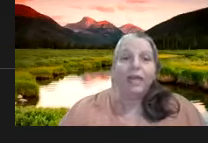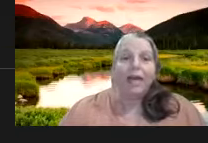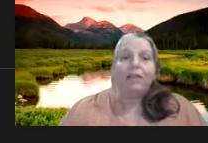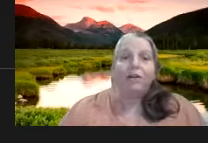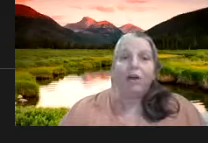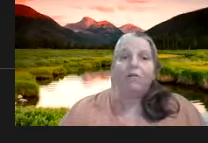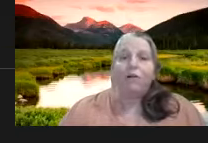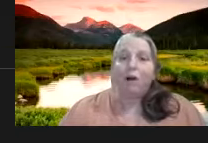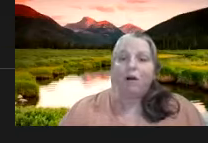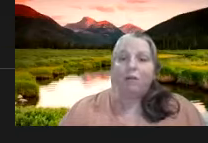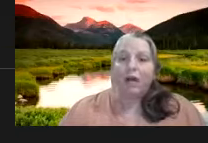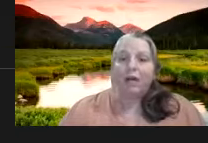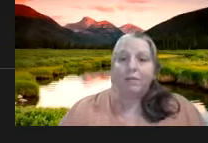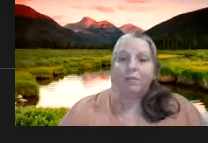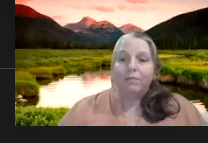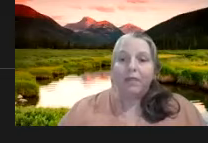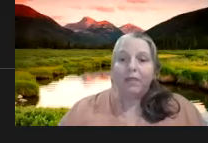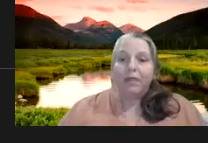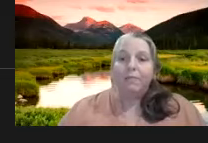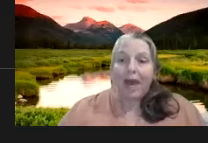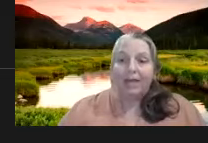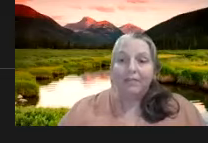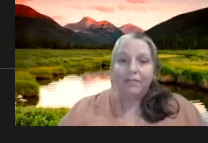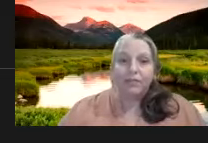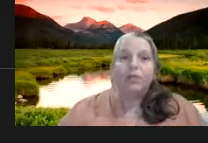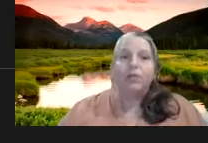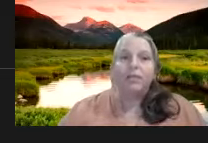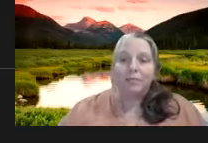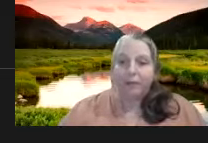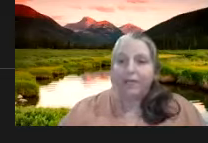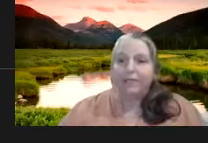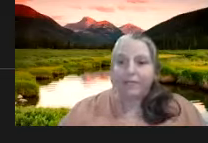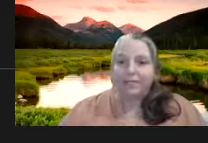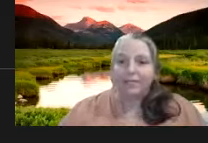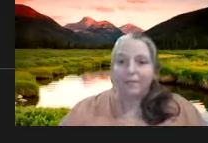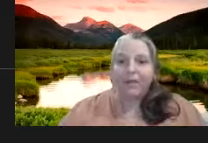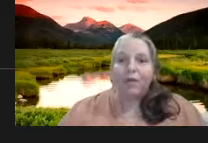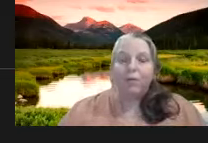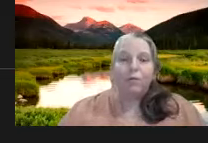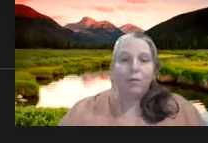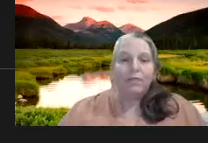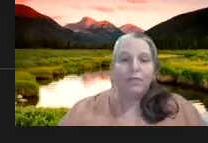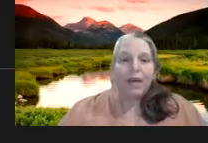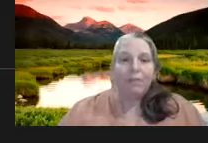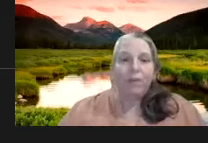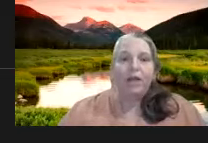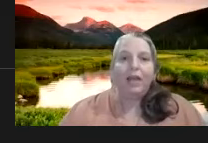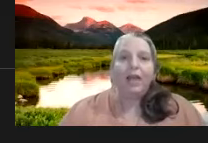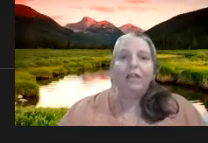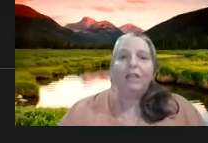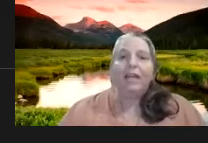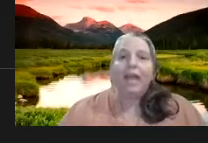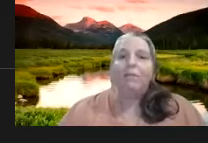you look at their overall impact, social experiences was the top